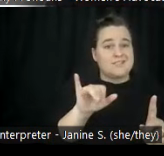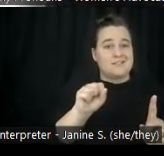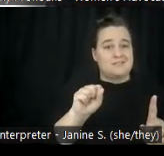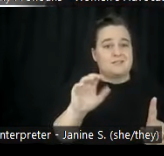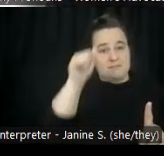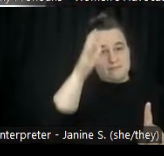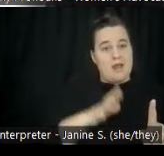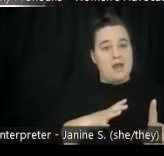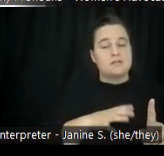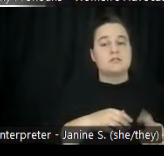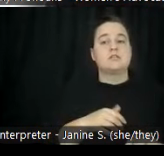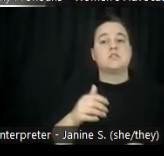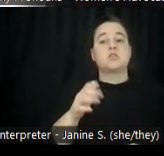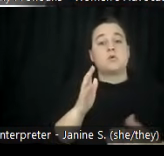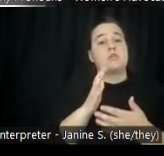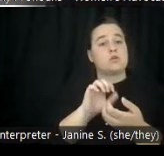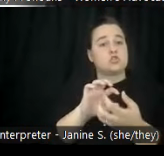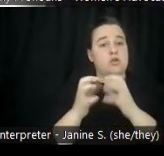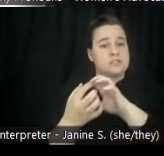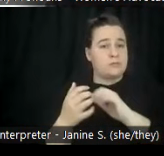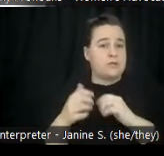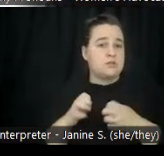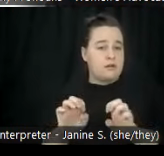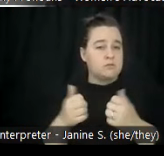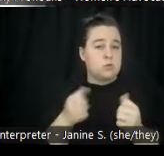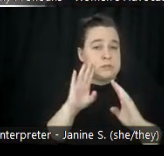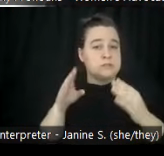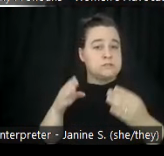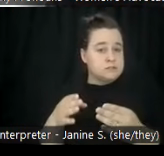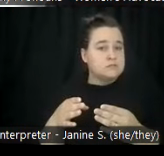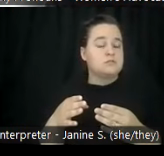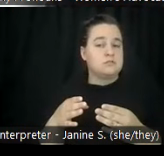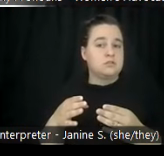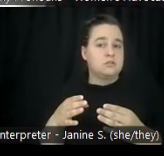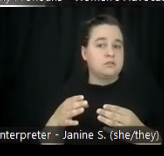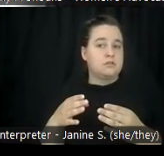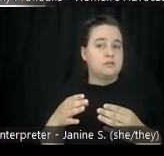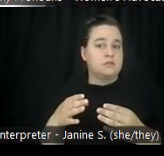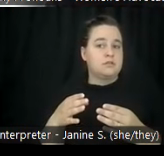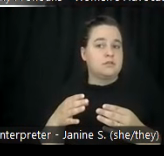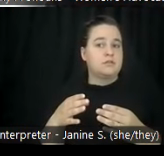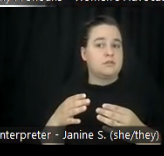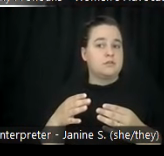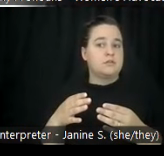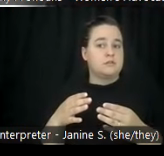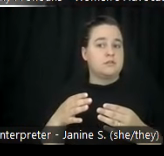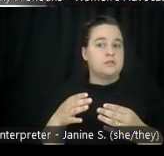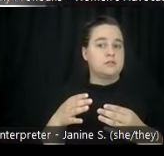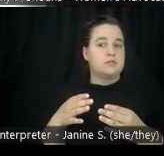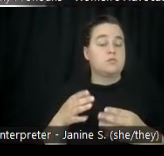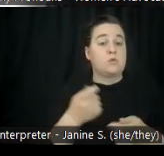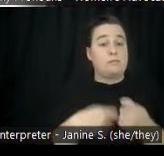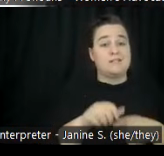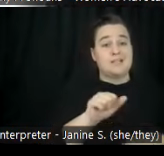are transformation efforts that try to replace abusive behaviors with more healthy